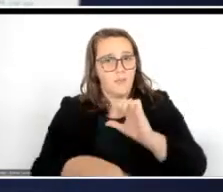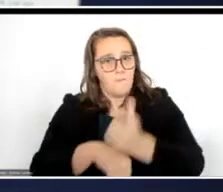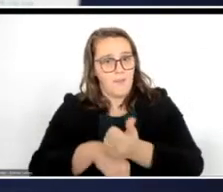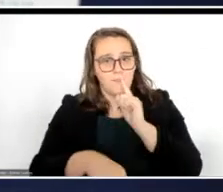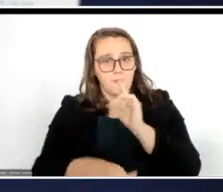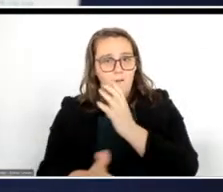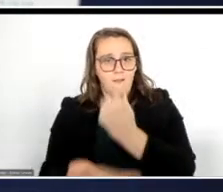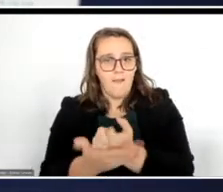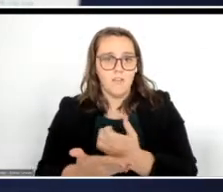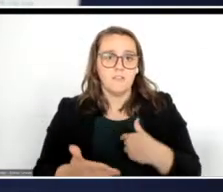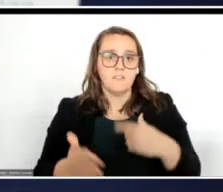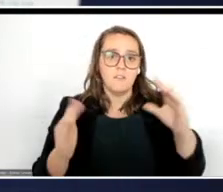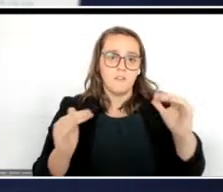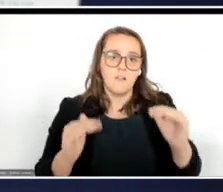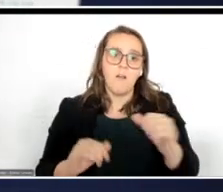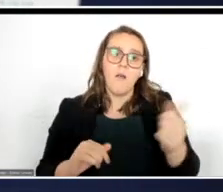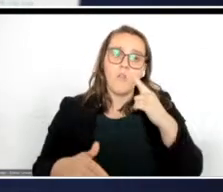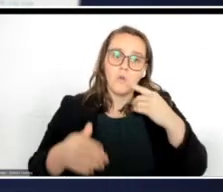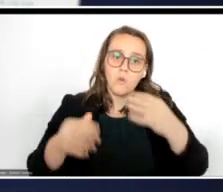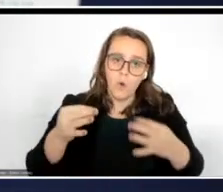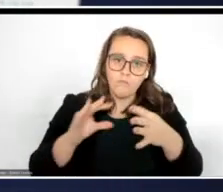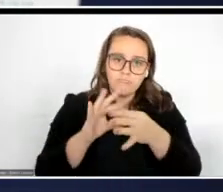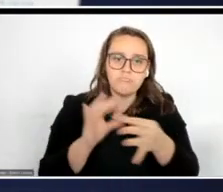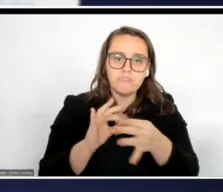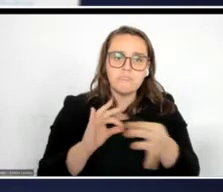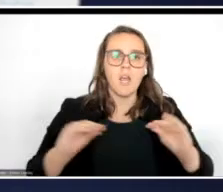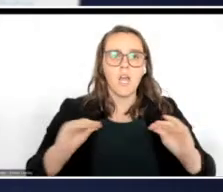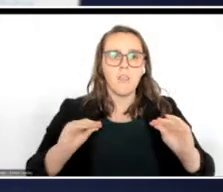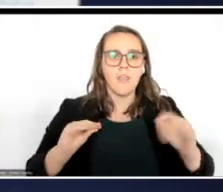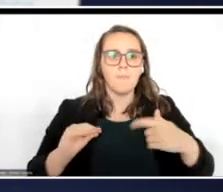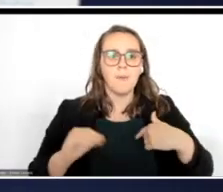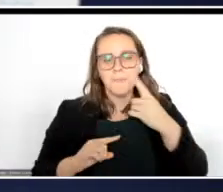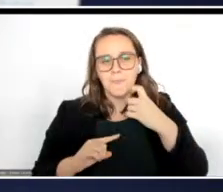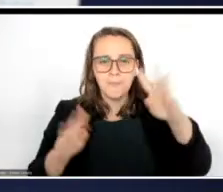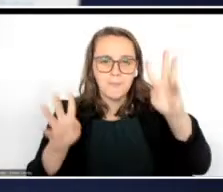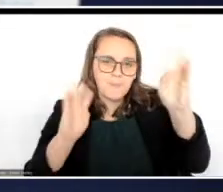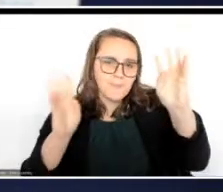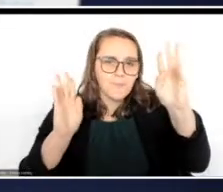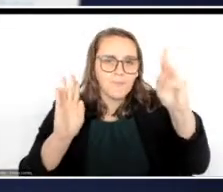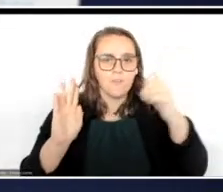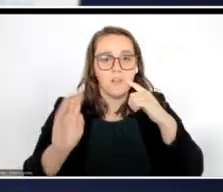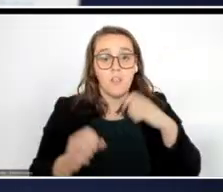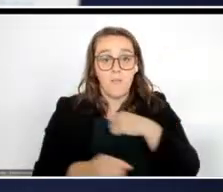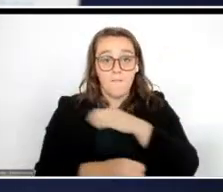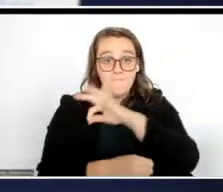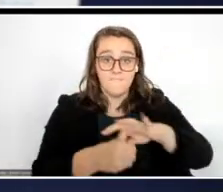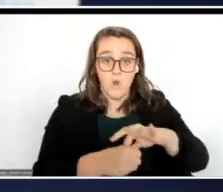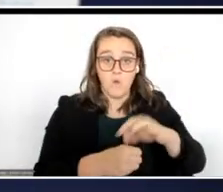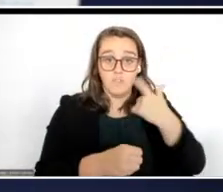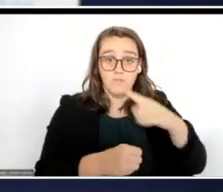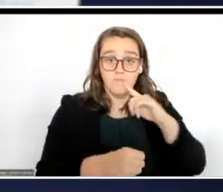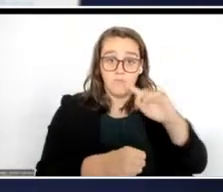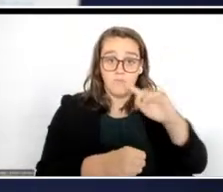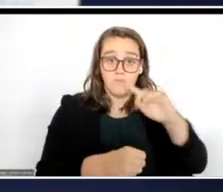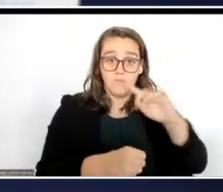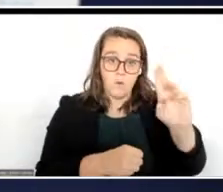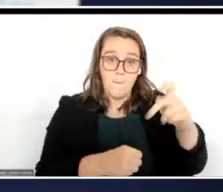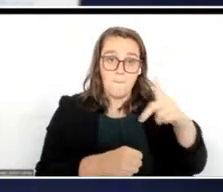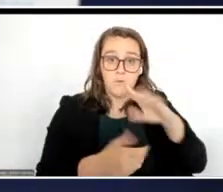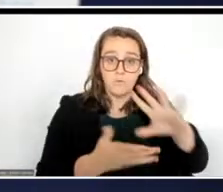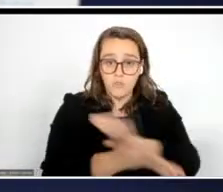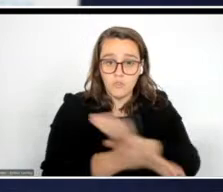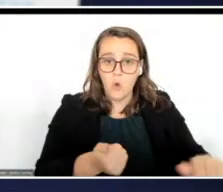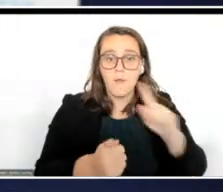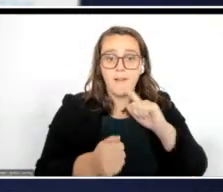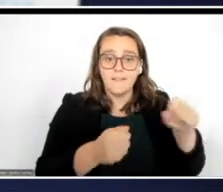but speculation and conjecture that votes for President Trump were either destroyed, discarded, or switched to votes for Vice